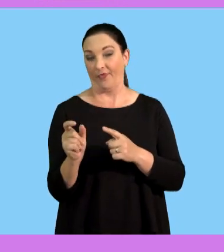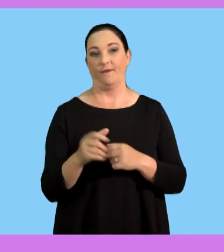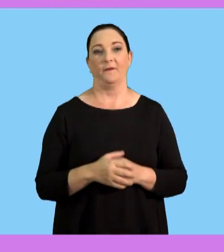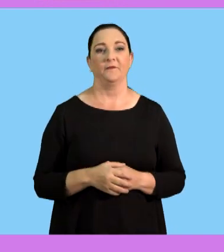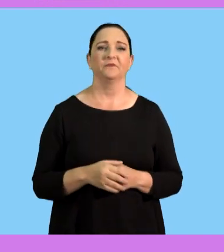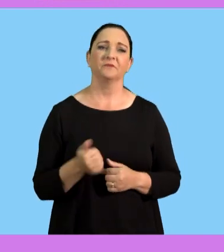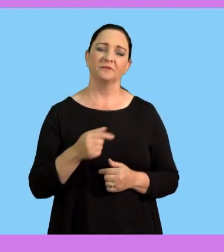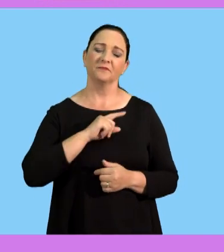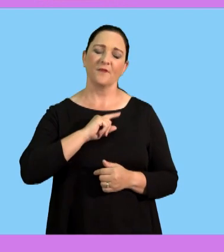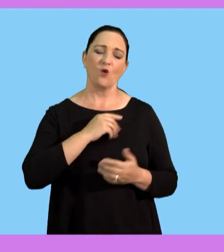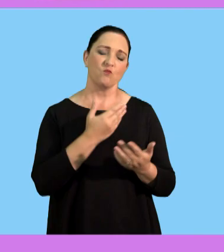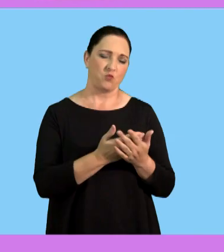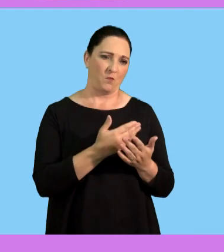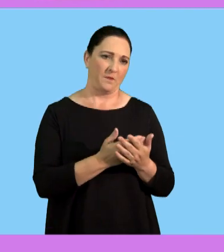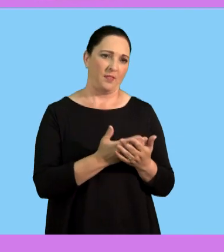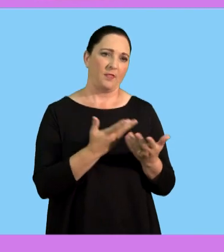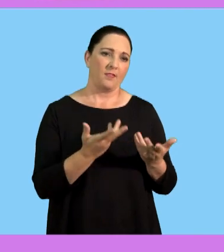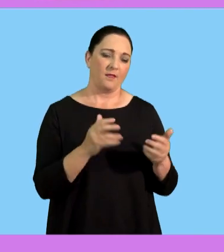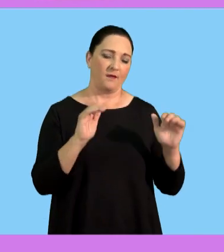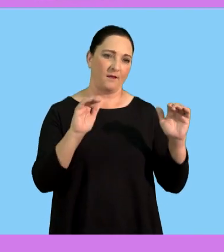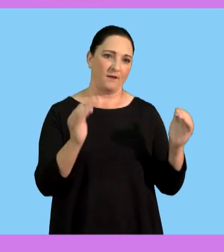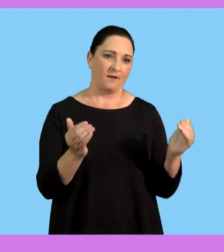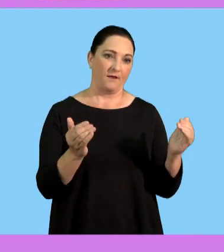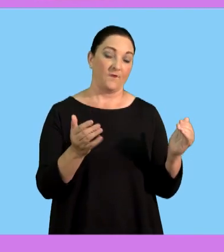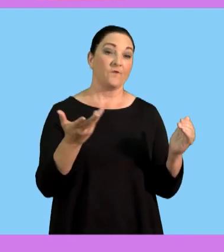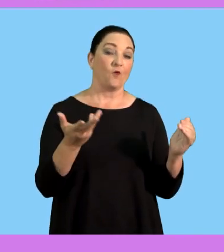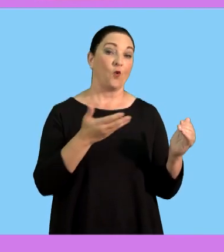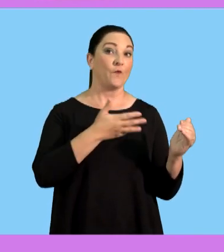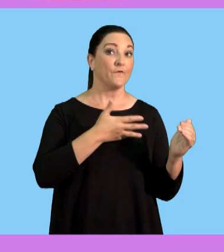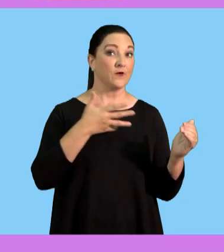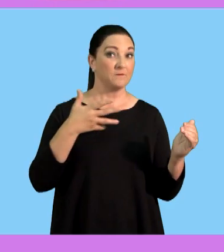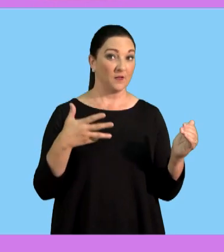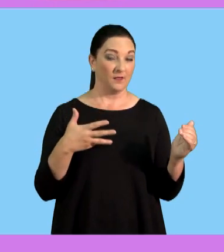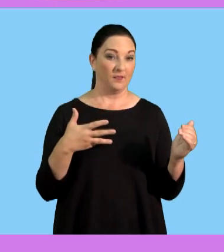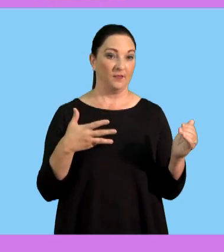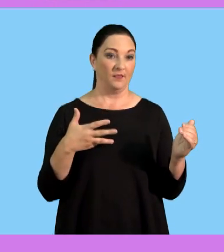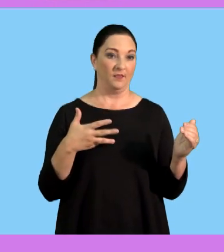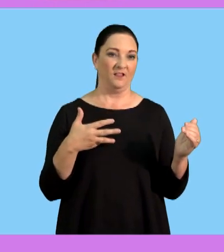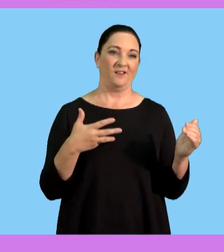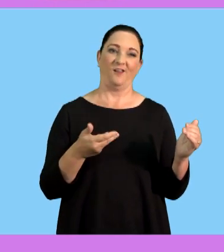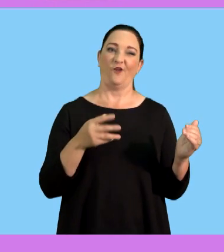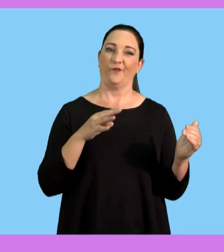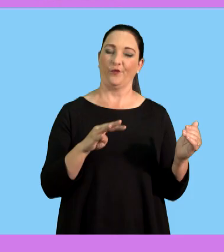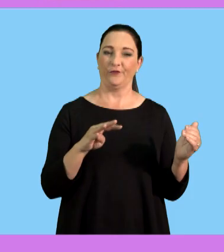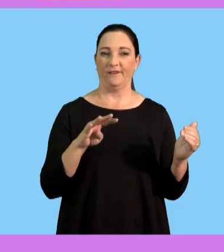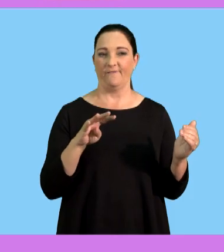Okay, so I'll write it down as probability of a female